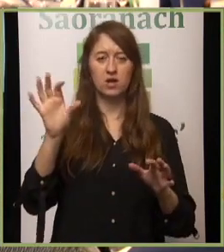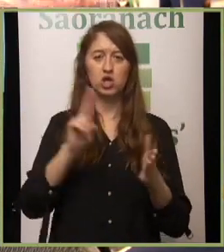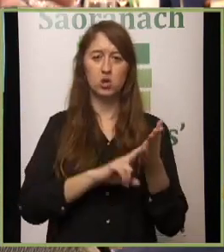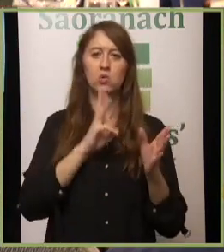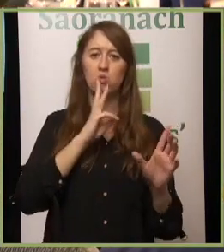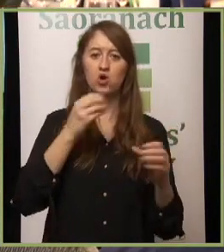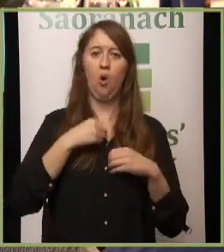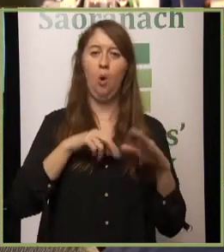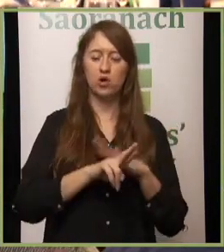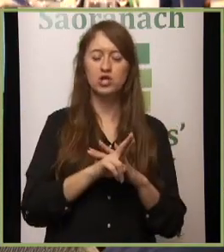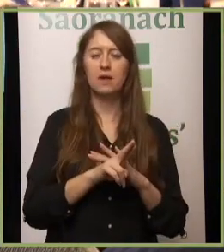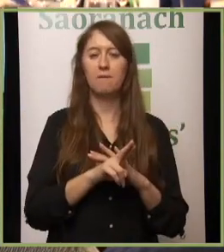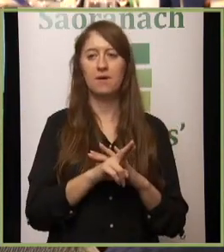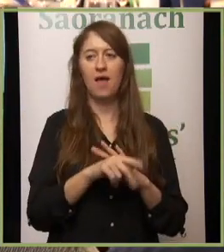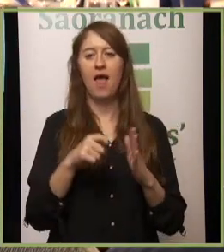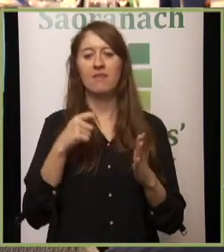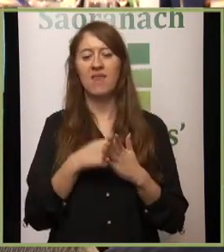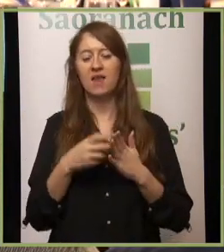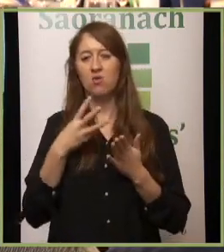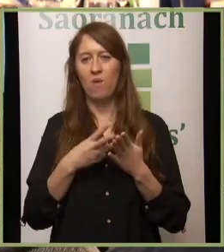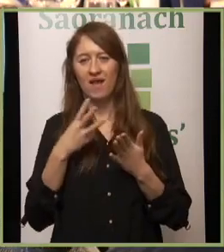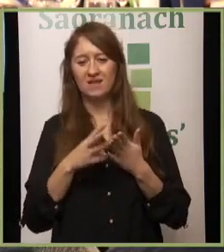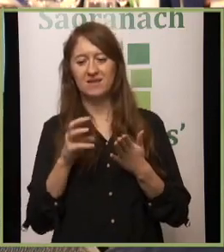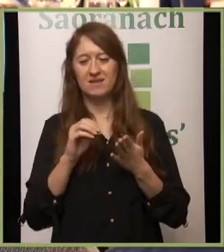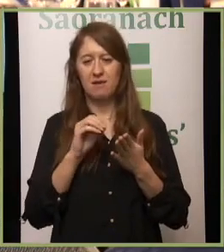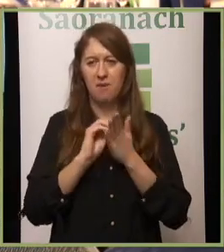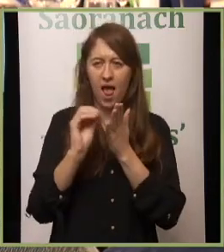applying it, they can work out the little details.